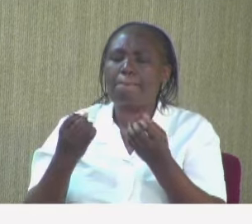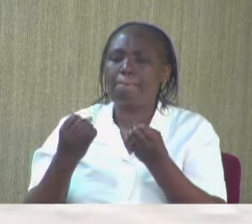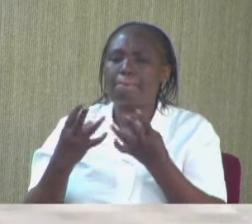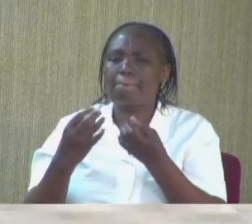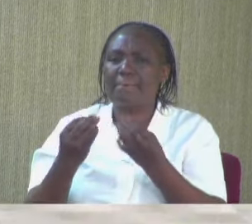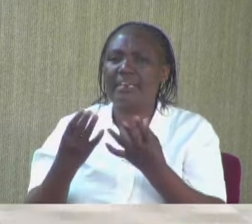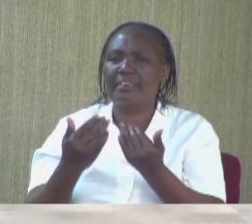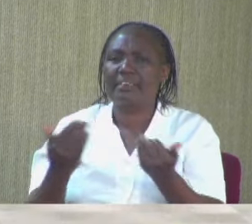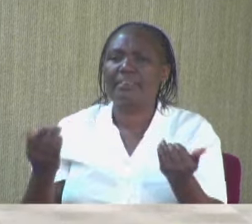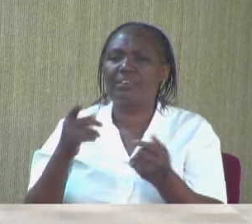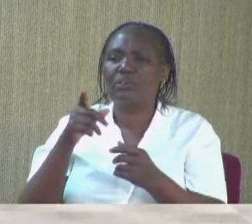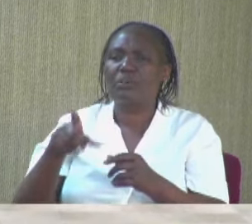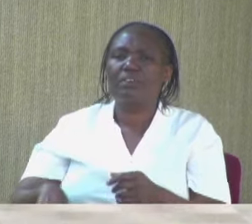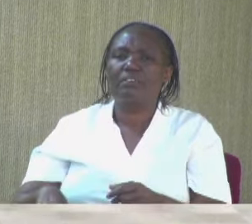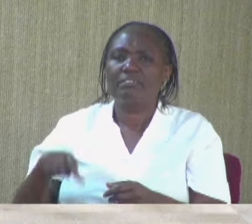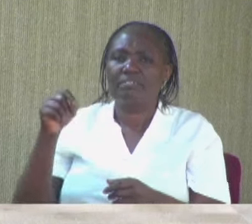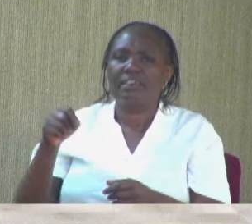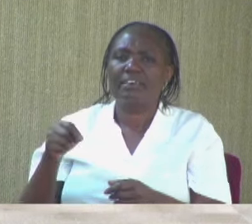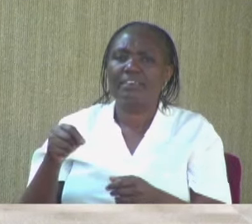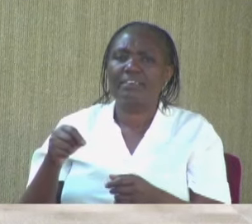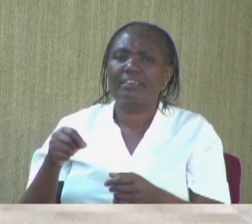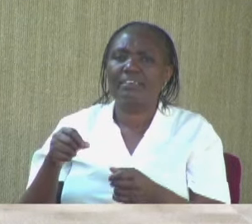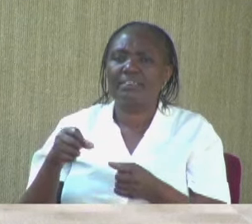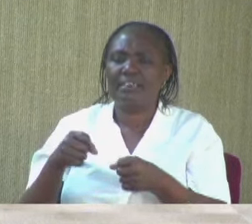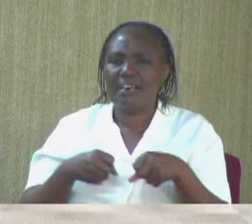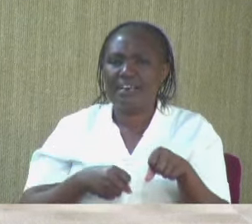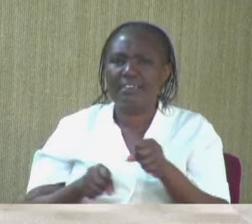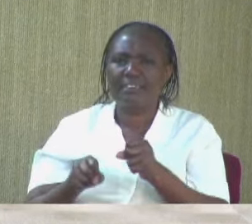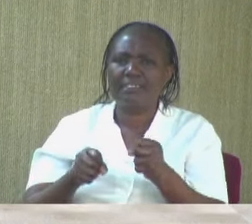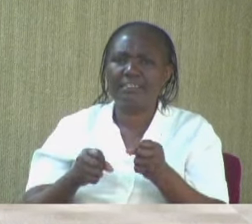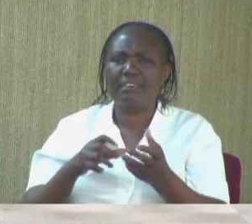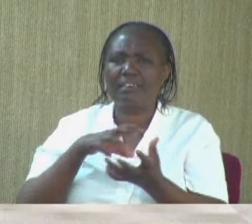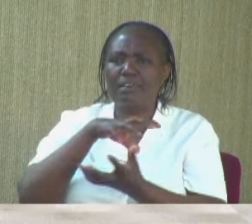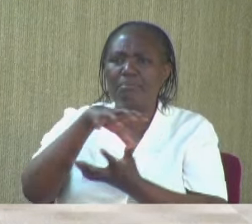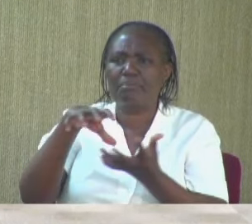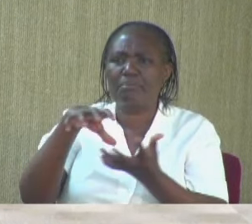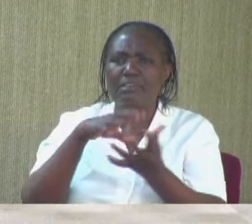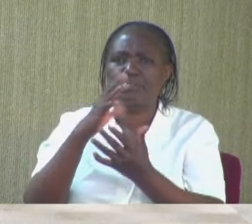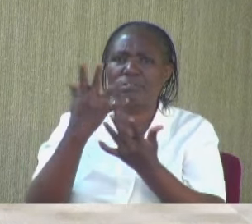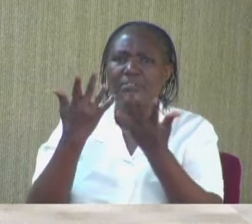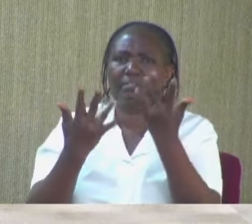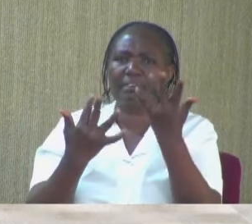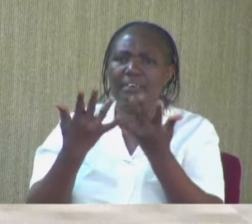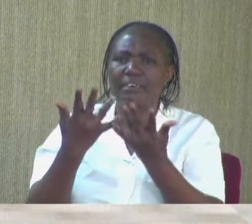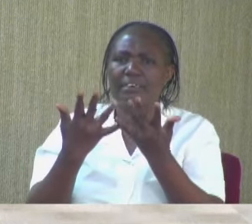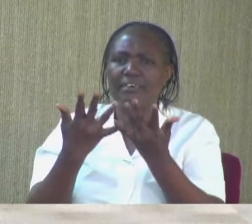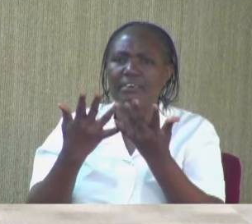sea that is mingled with fire? Of course not.